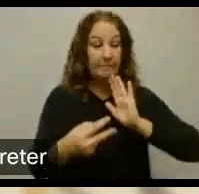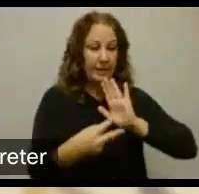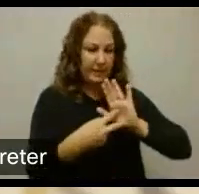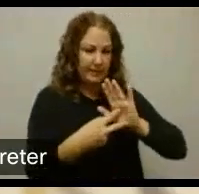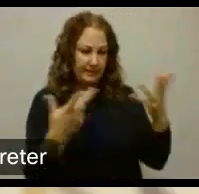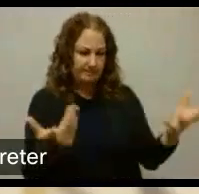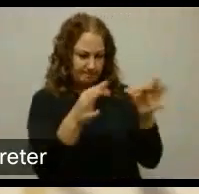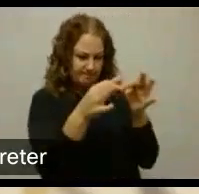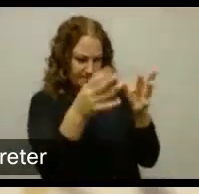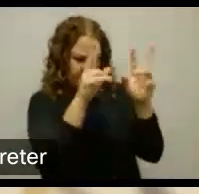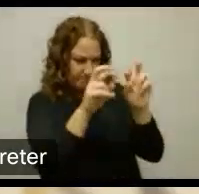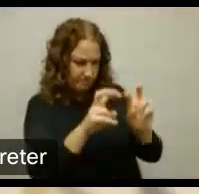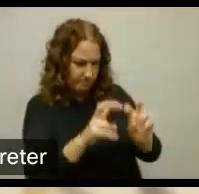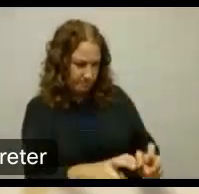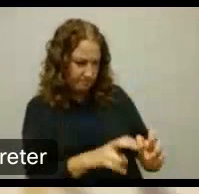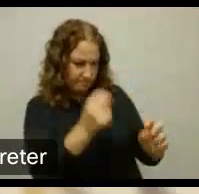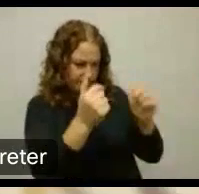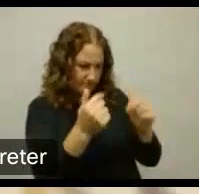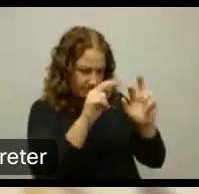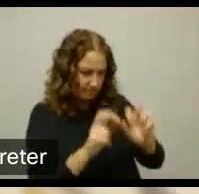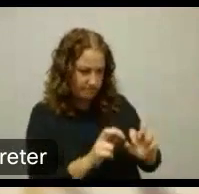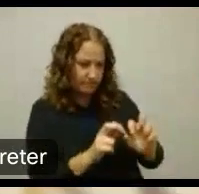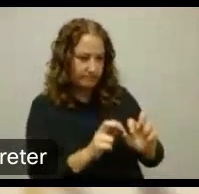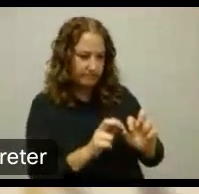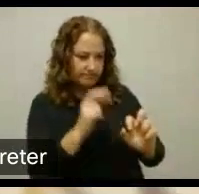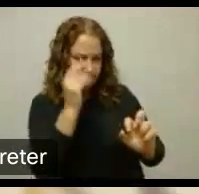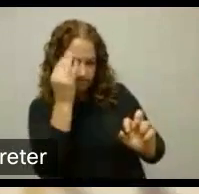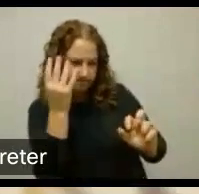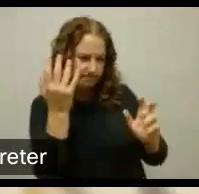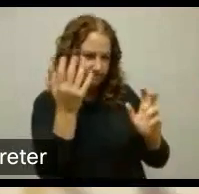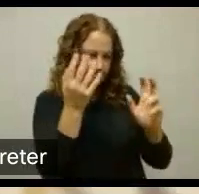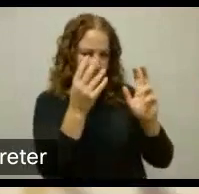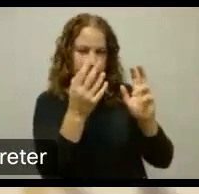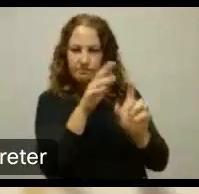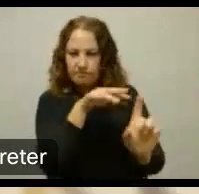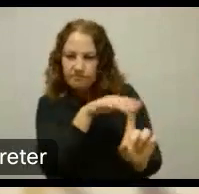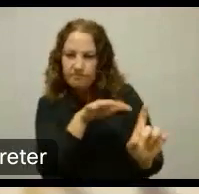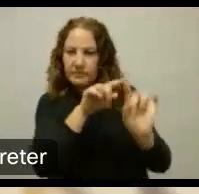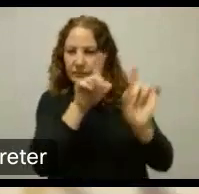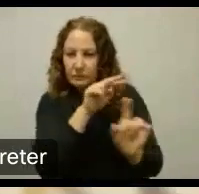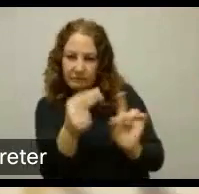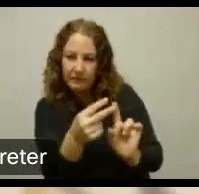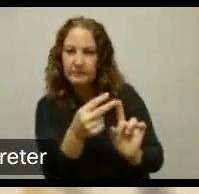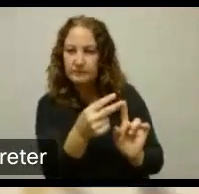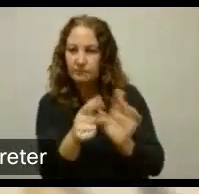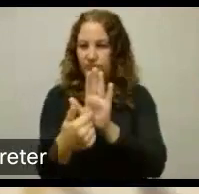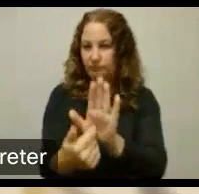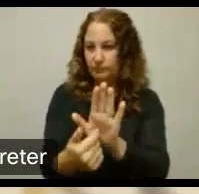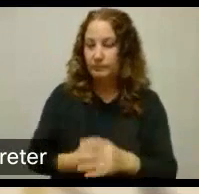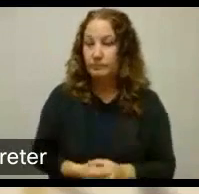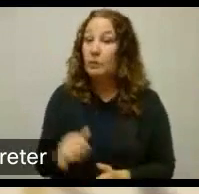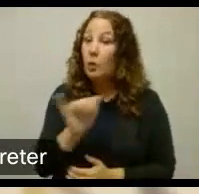into smaller sections and you look at it carefully and critically and you examine it from different perspectives. You can